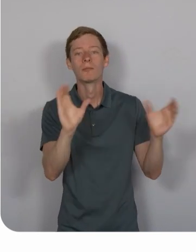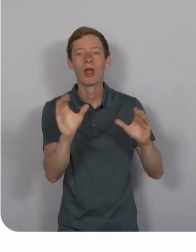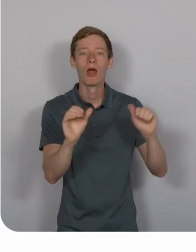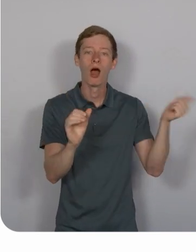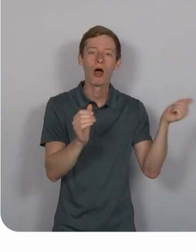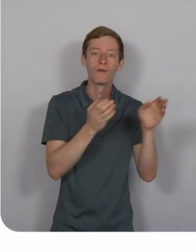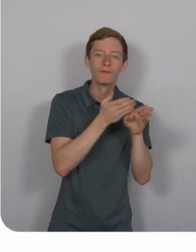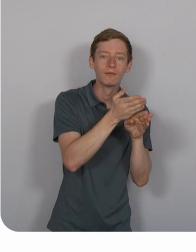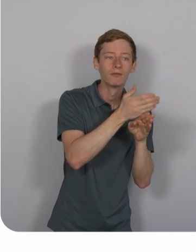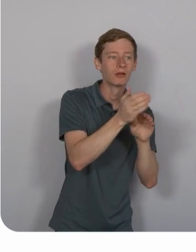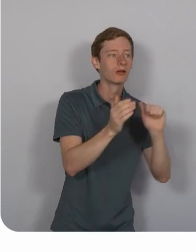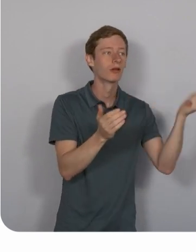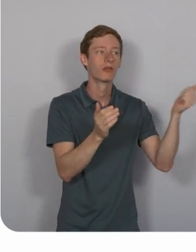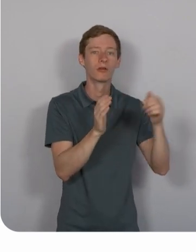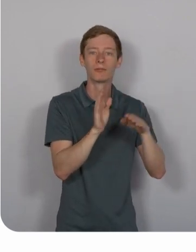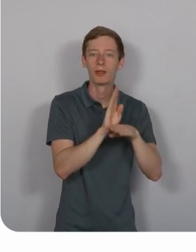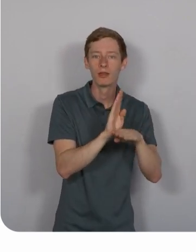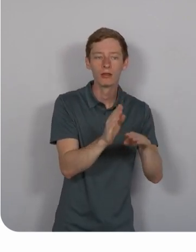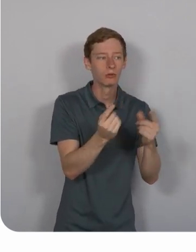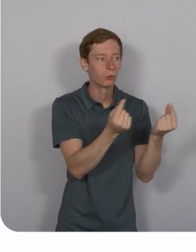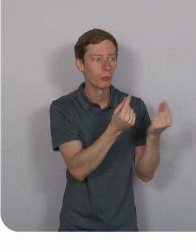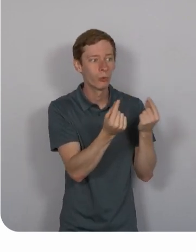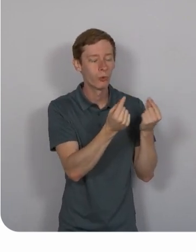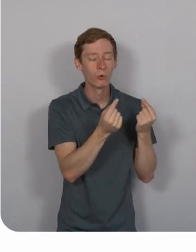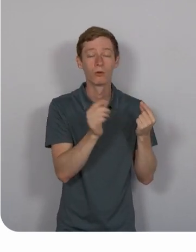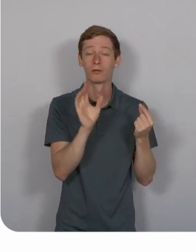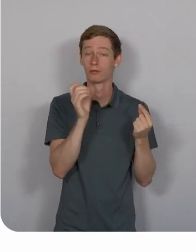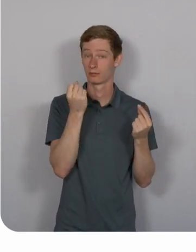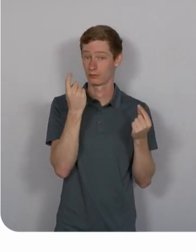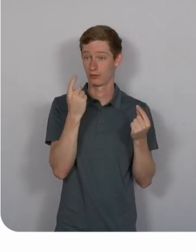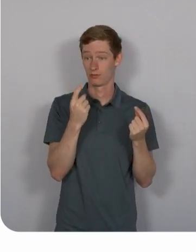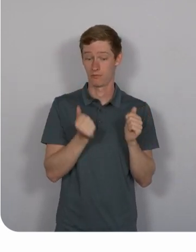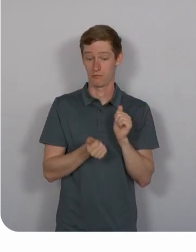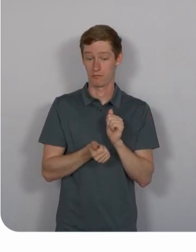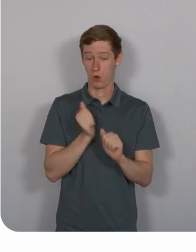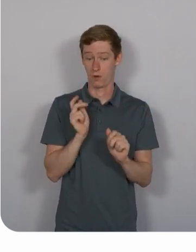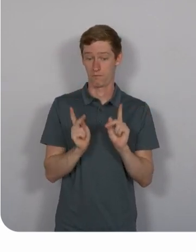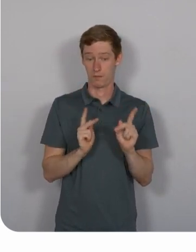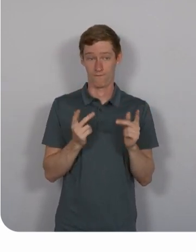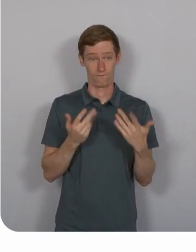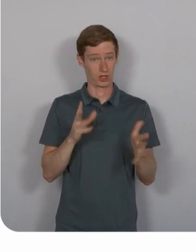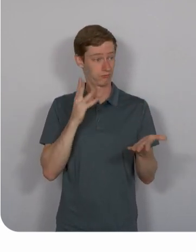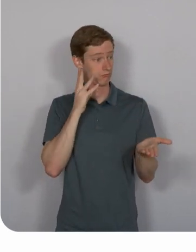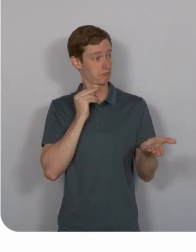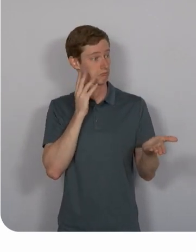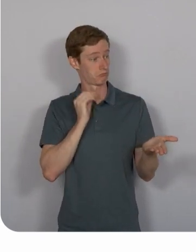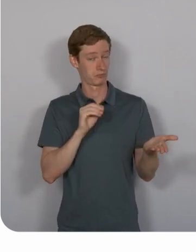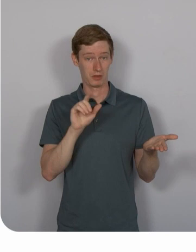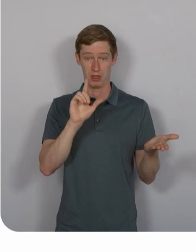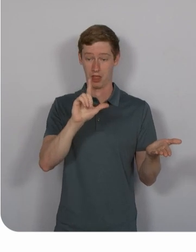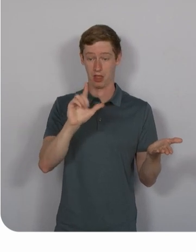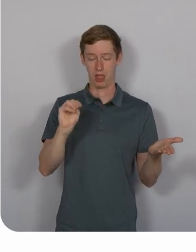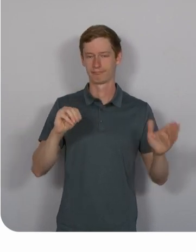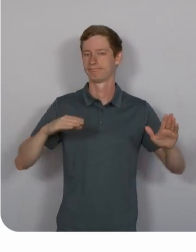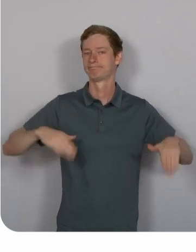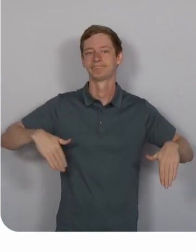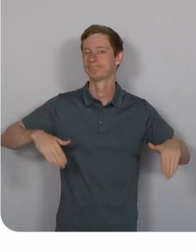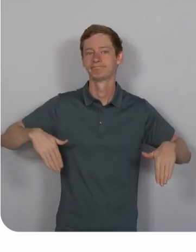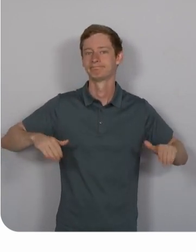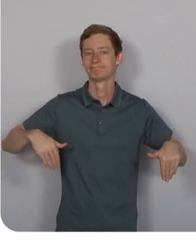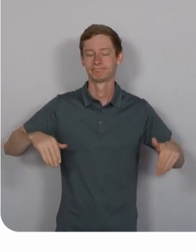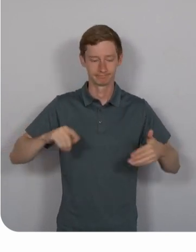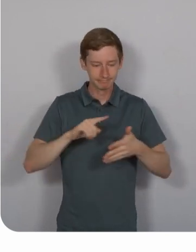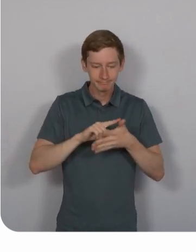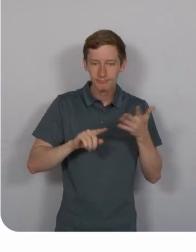doing, you know, most people haven't yet had the chance to experience these LLMs or any of these